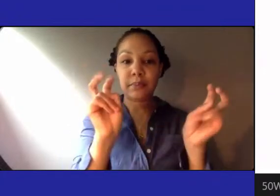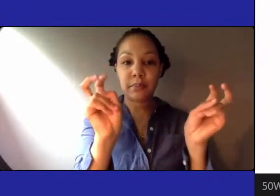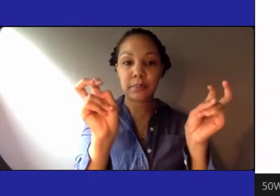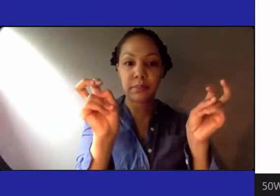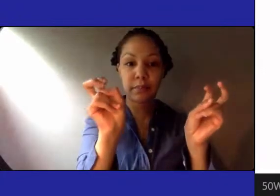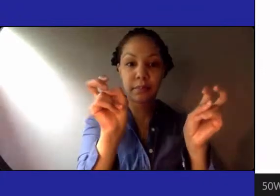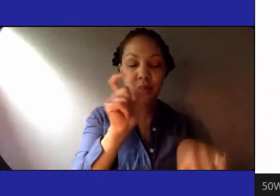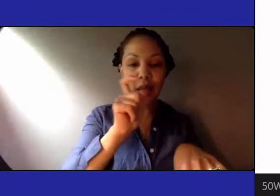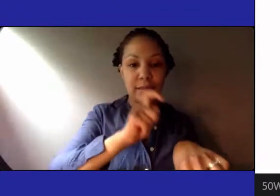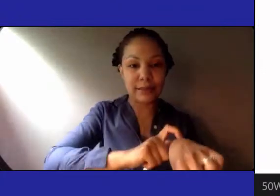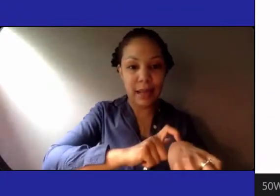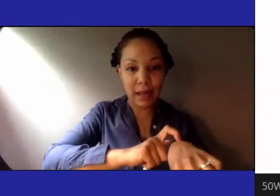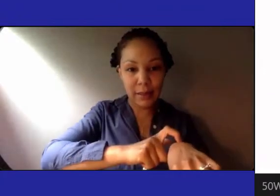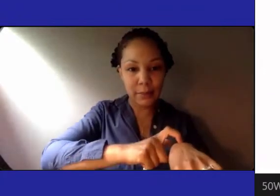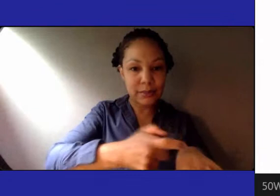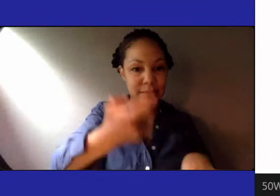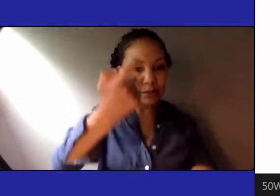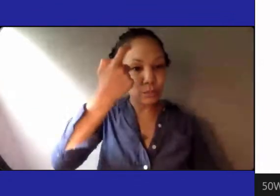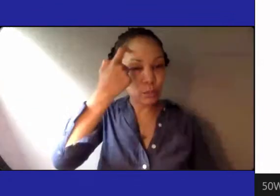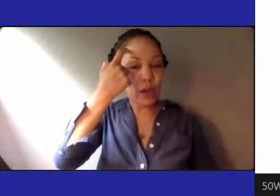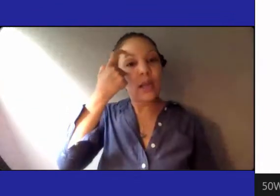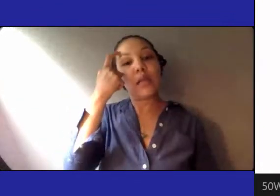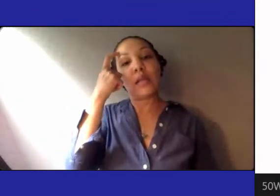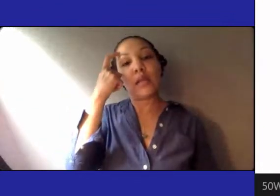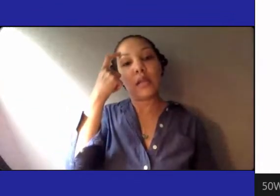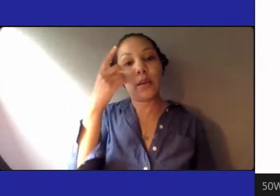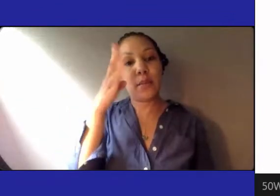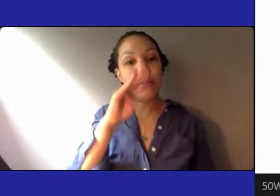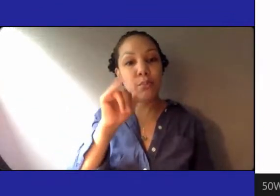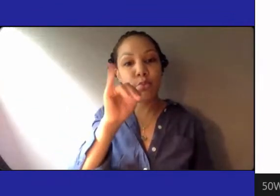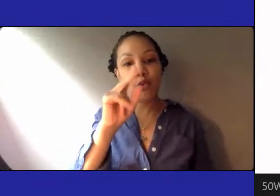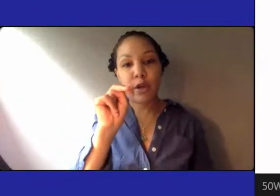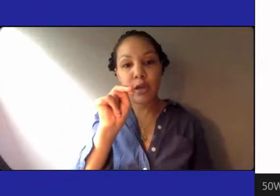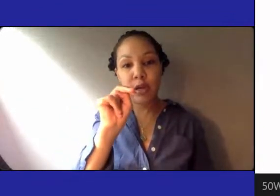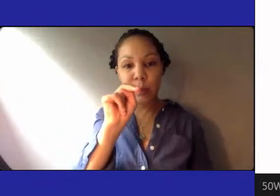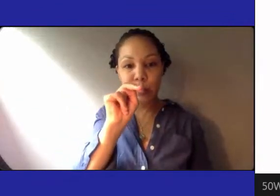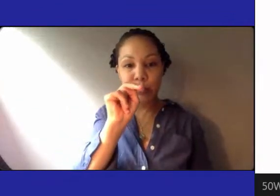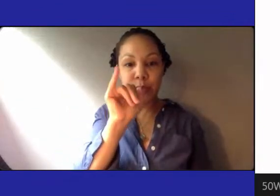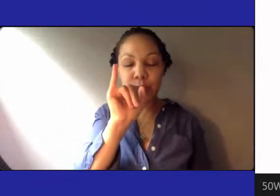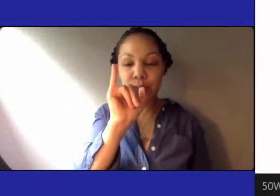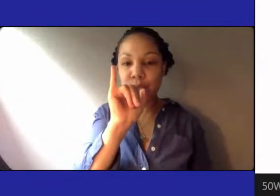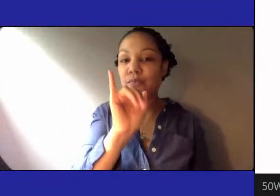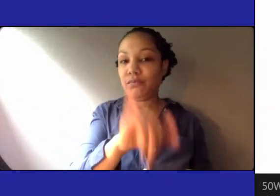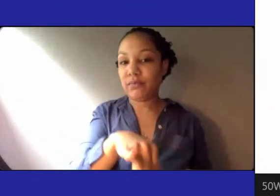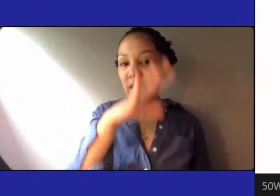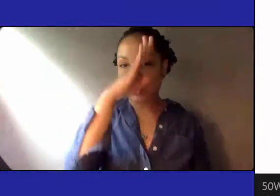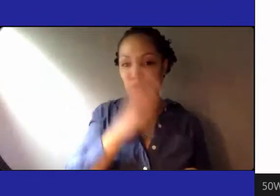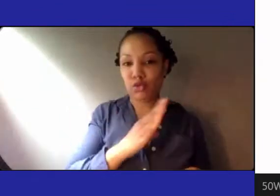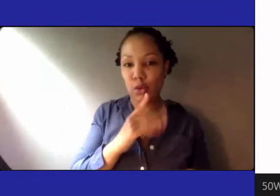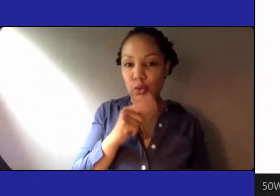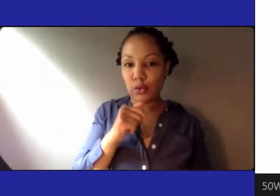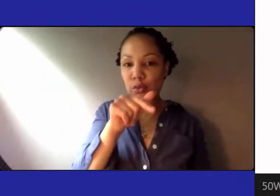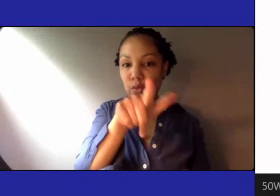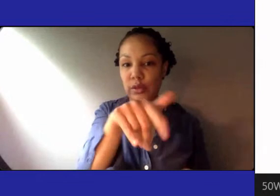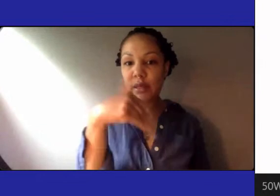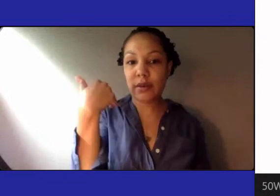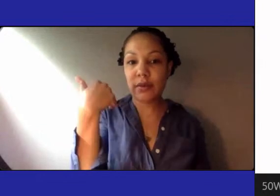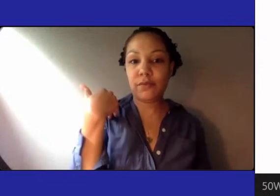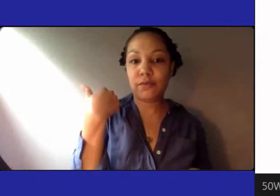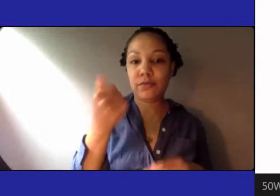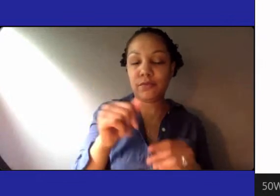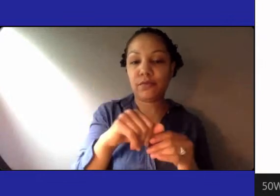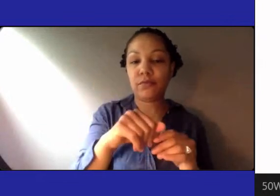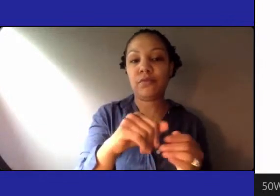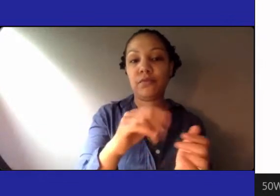brain. And one of the challenges that we face in the stroke community is neuroradiology expertise. Not all of